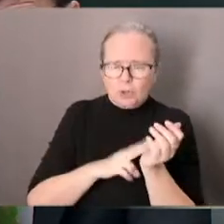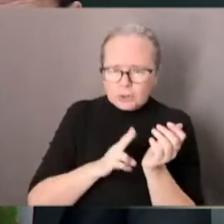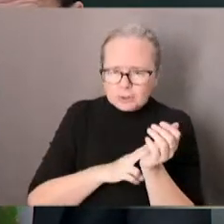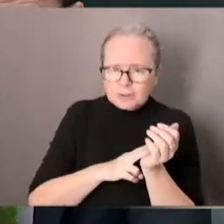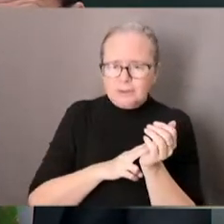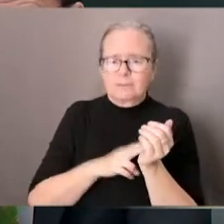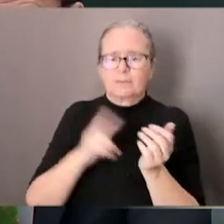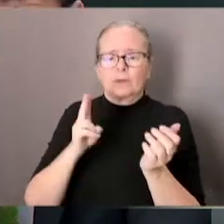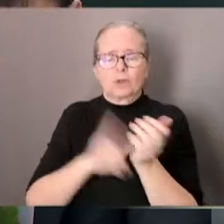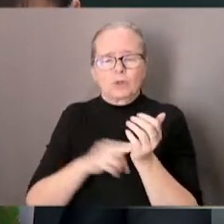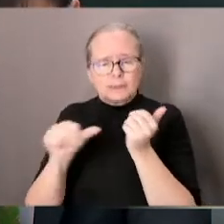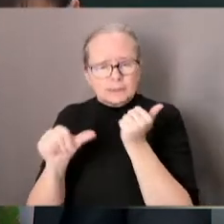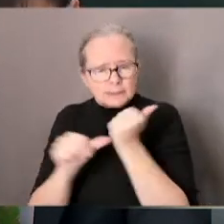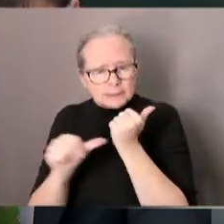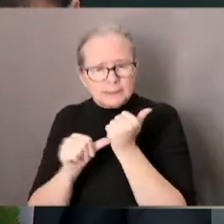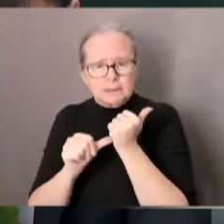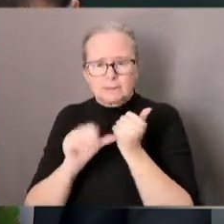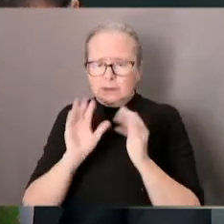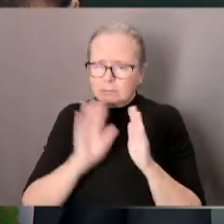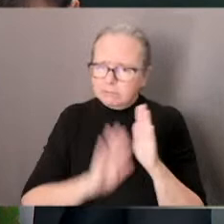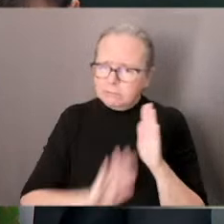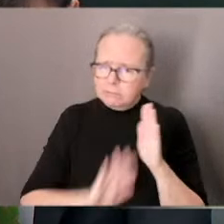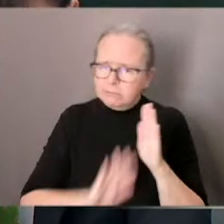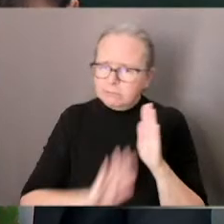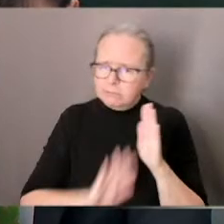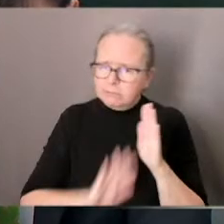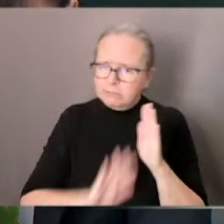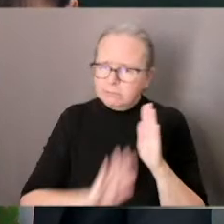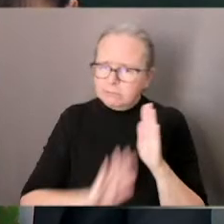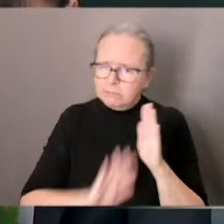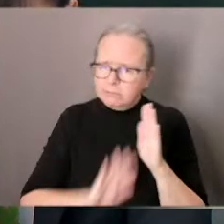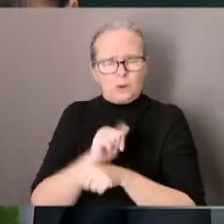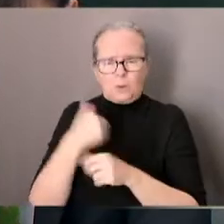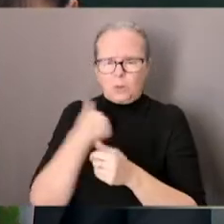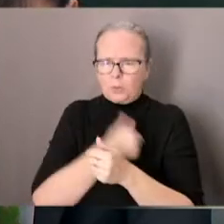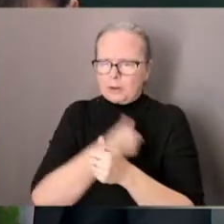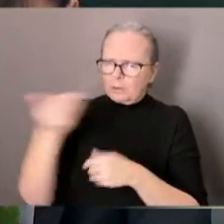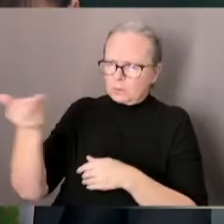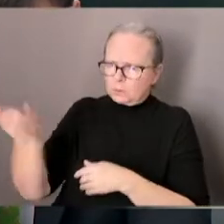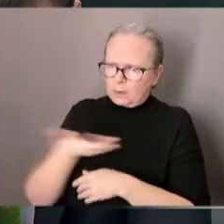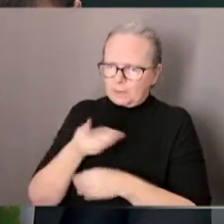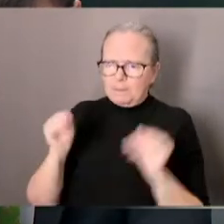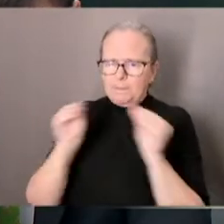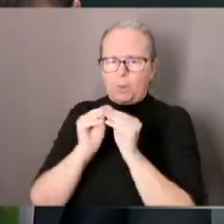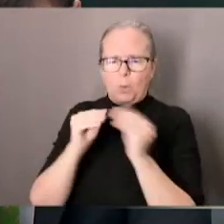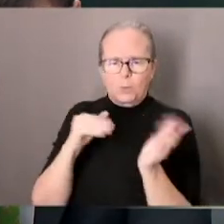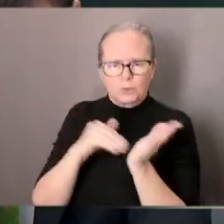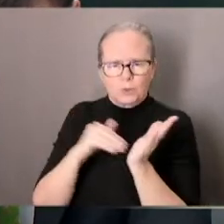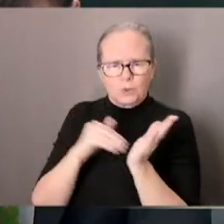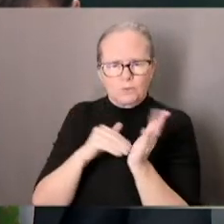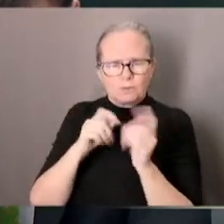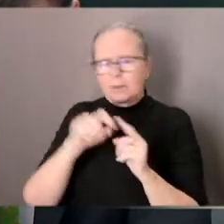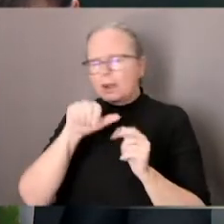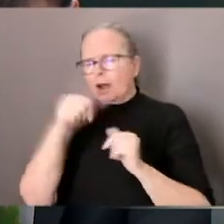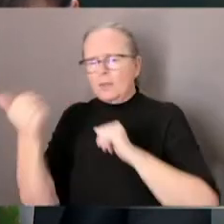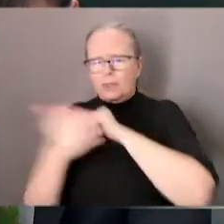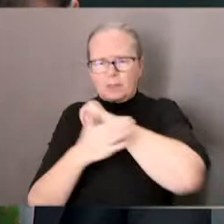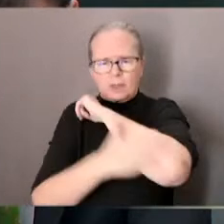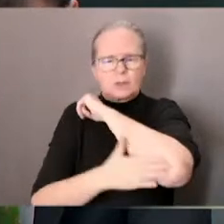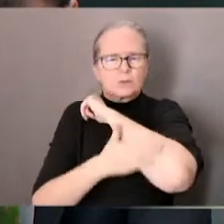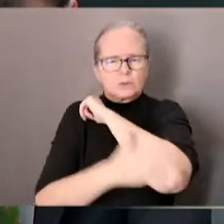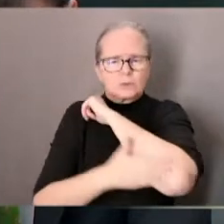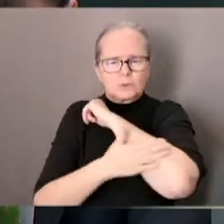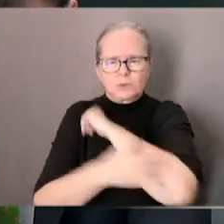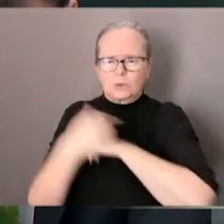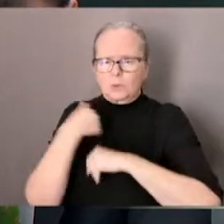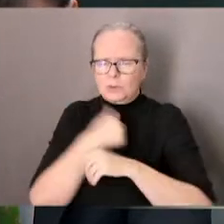we are leveraging our immigration system welcoming more doctors and Mr Speaker we have more doctors more nurses than ever in the province and we'll continue to do this